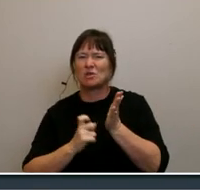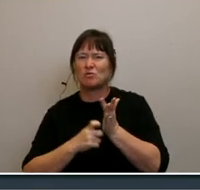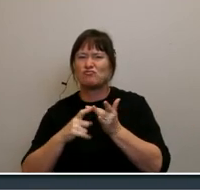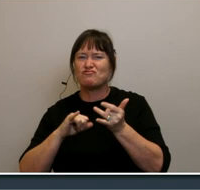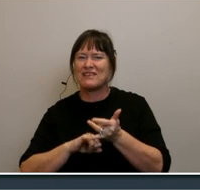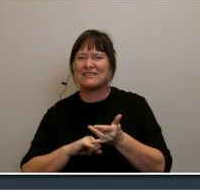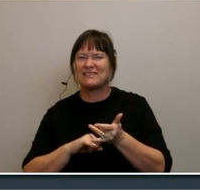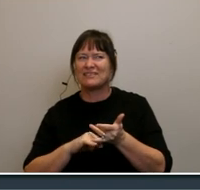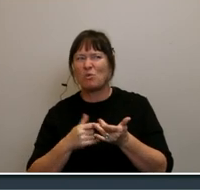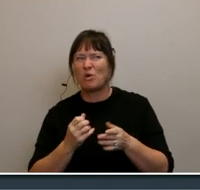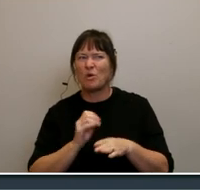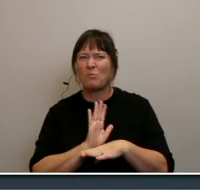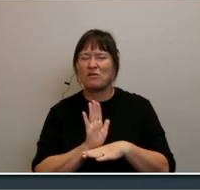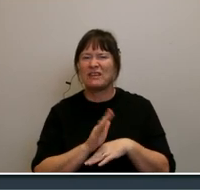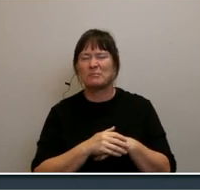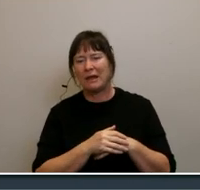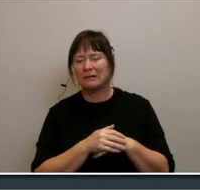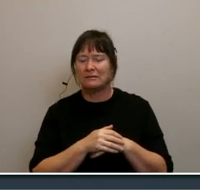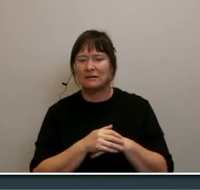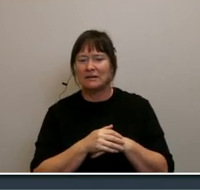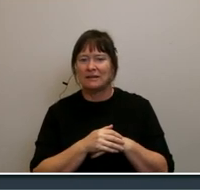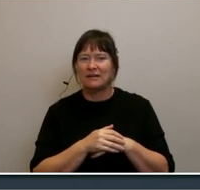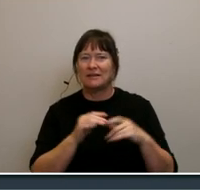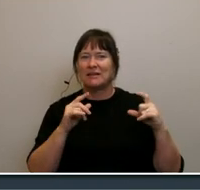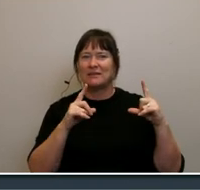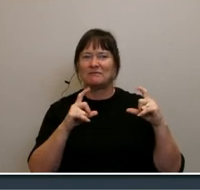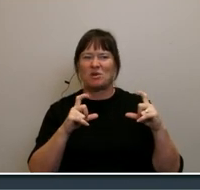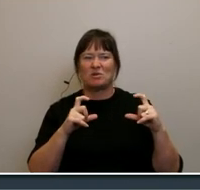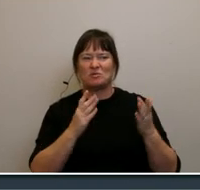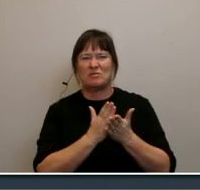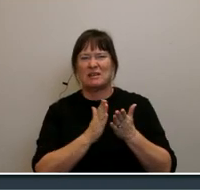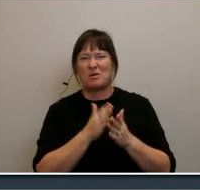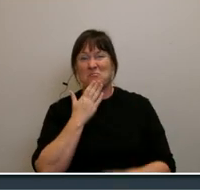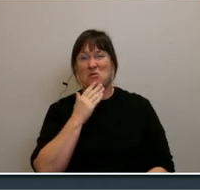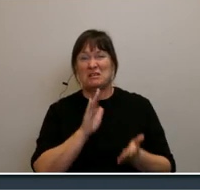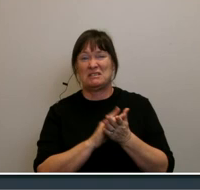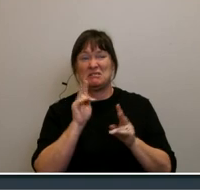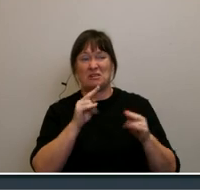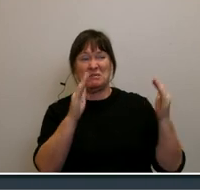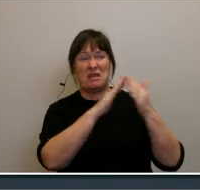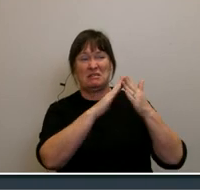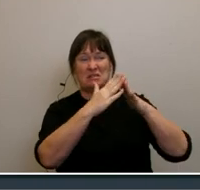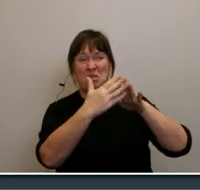but probably it'll be all photos of erosion that might bore you to tears.